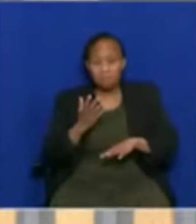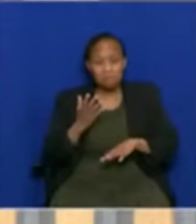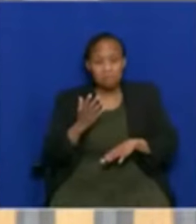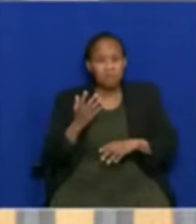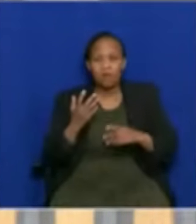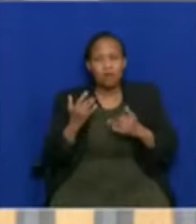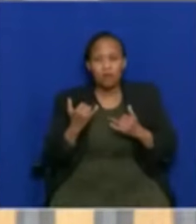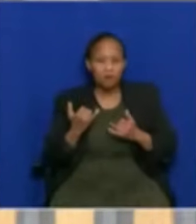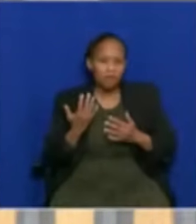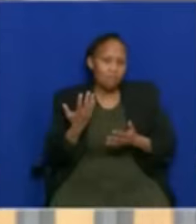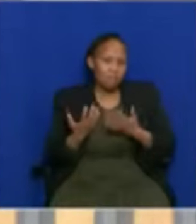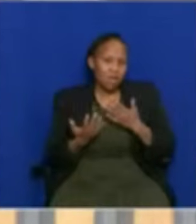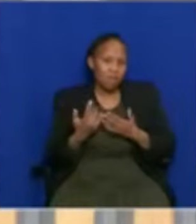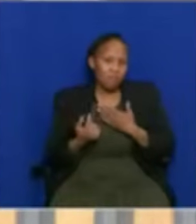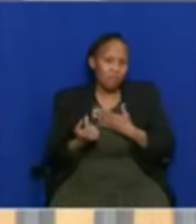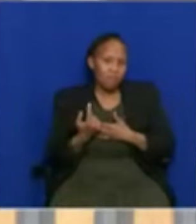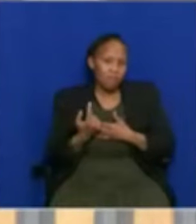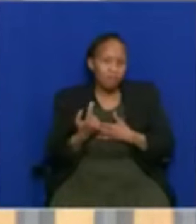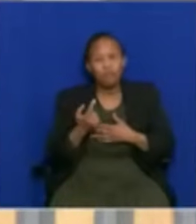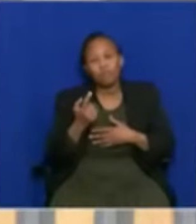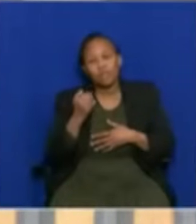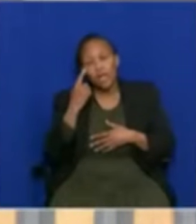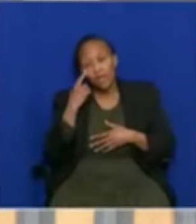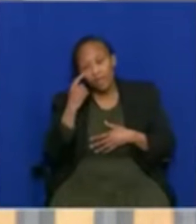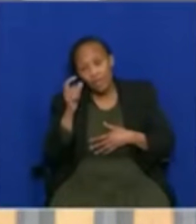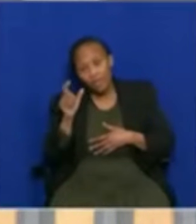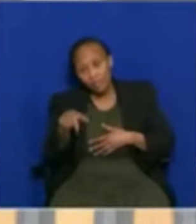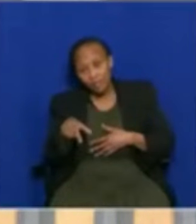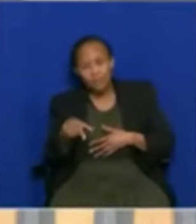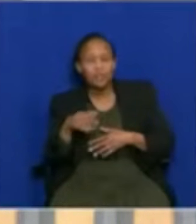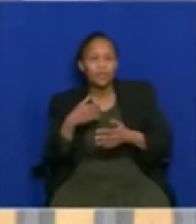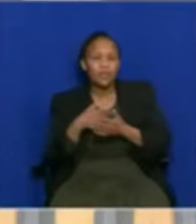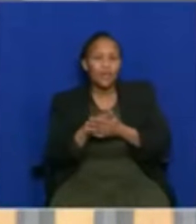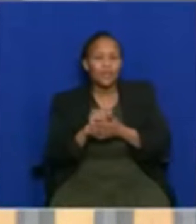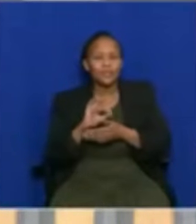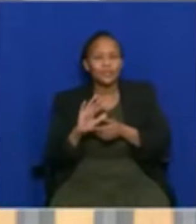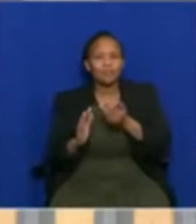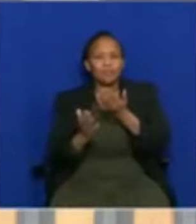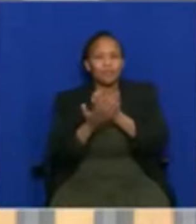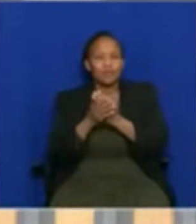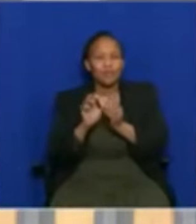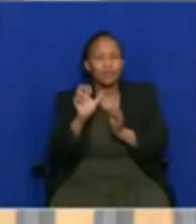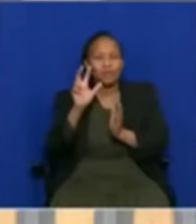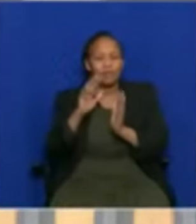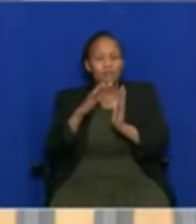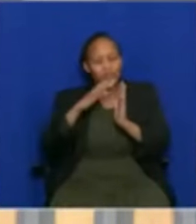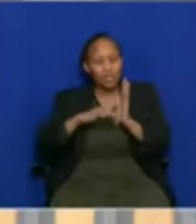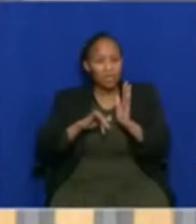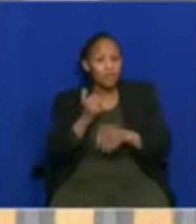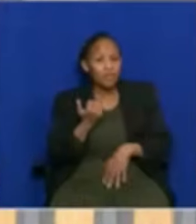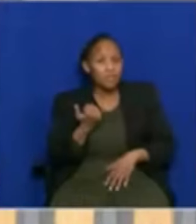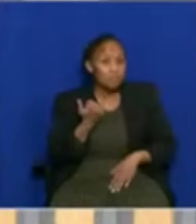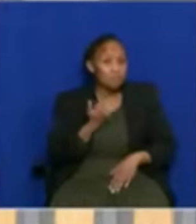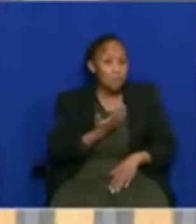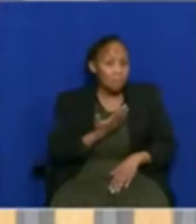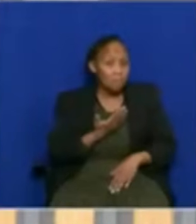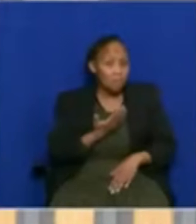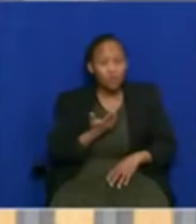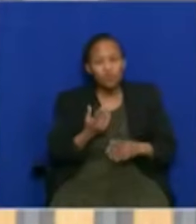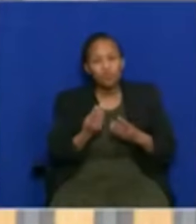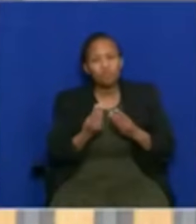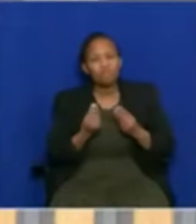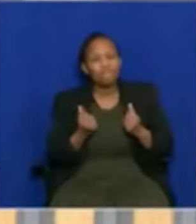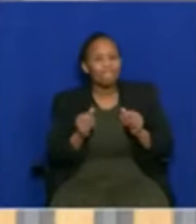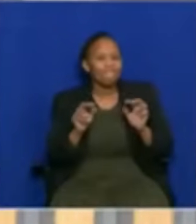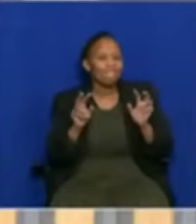a supplementary affidavit afterwards to address whatever issues the witness was not able